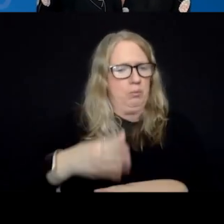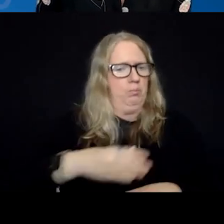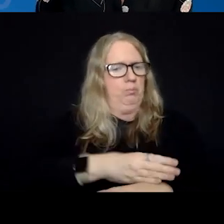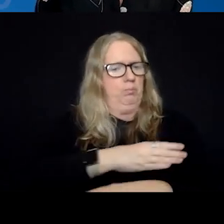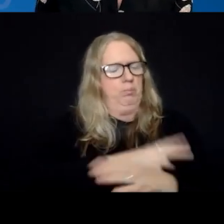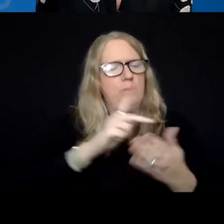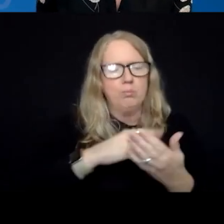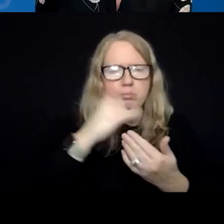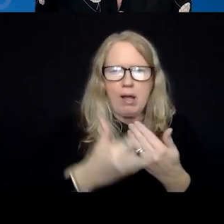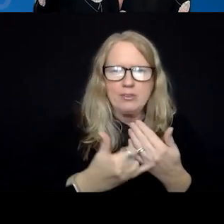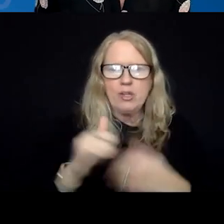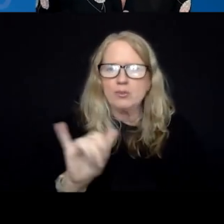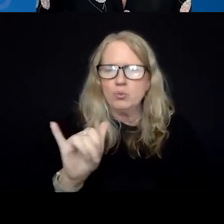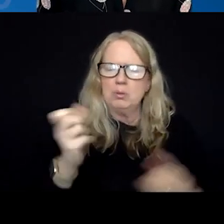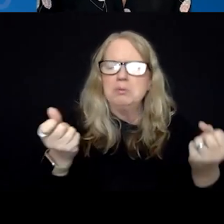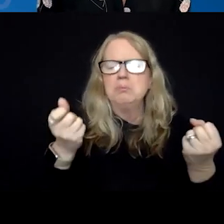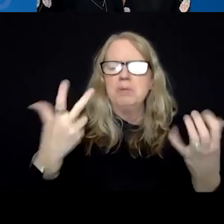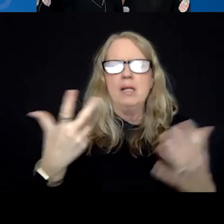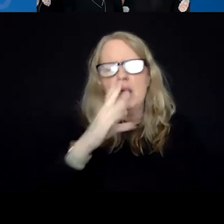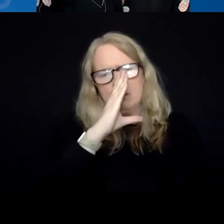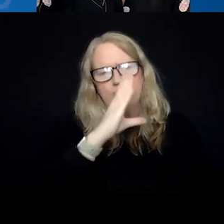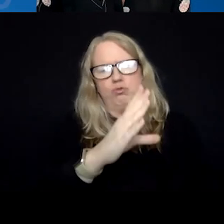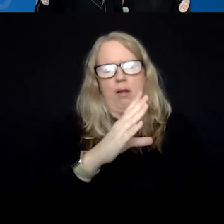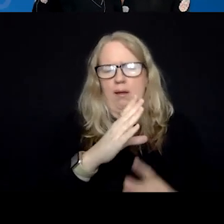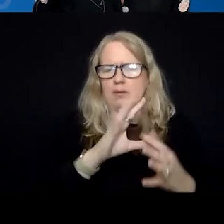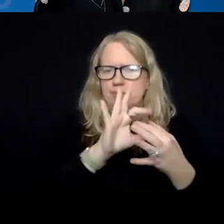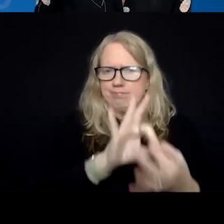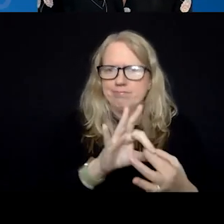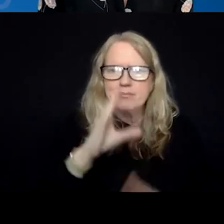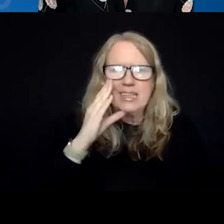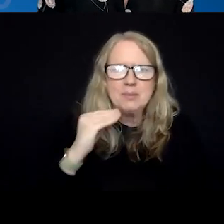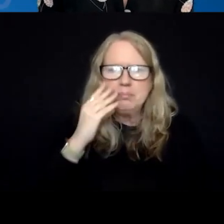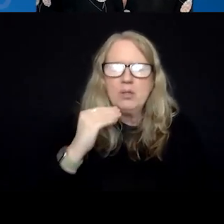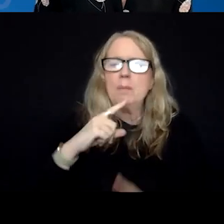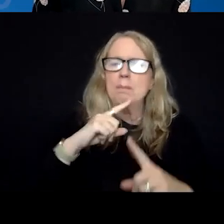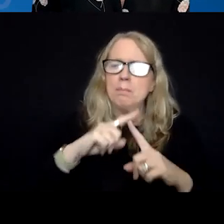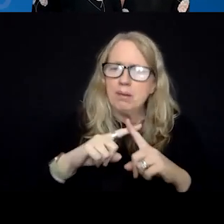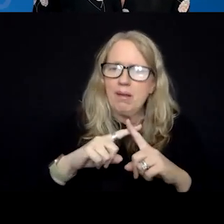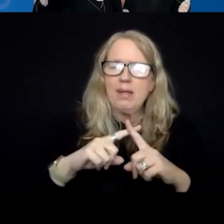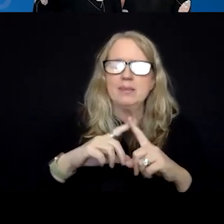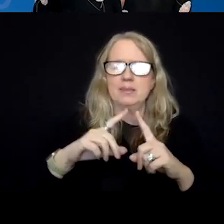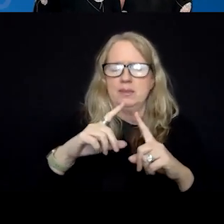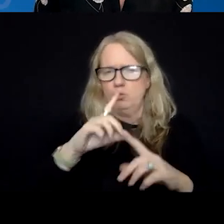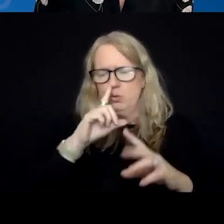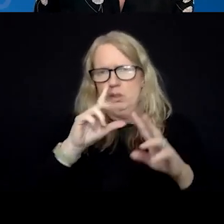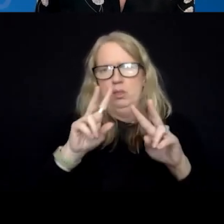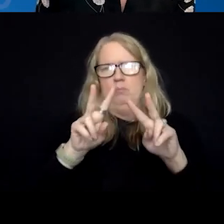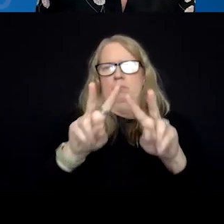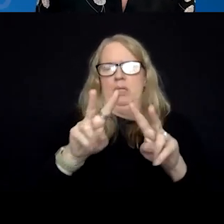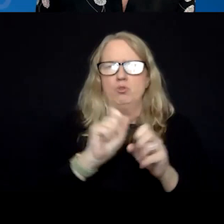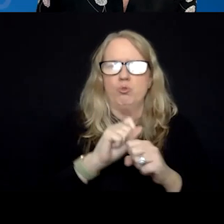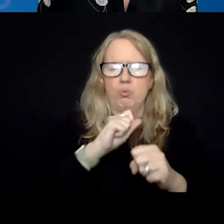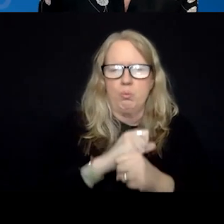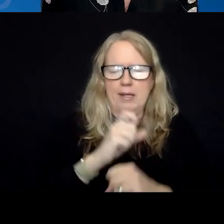but frankly, a lot of direct experience in this space themselves, and also with an eye toward really ensuring that